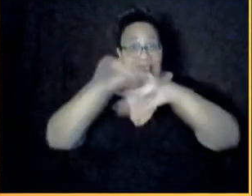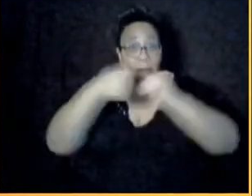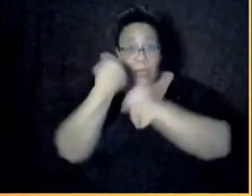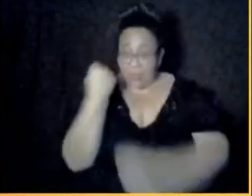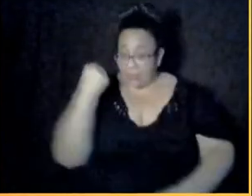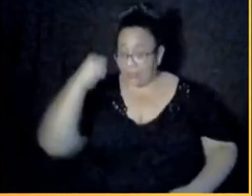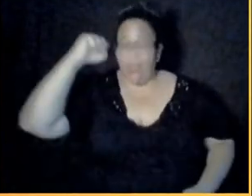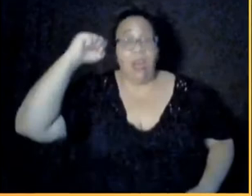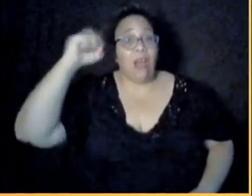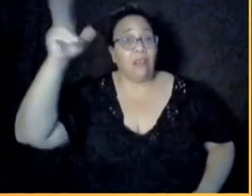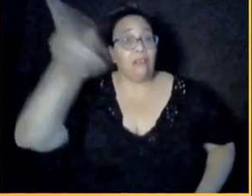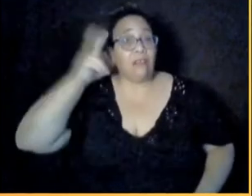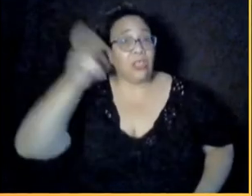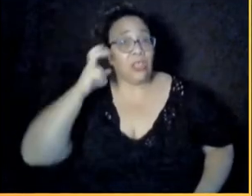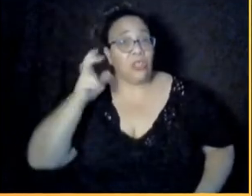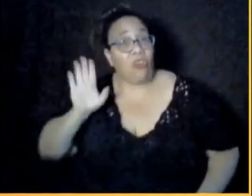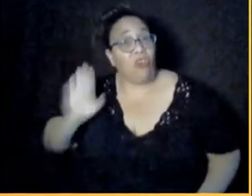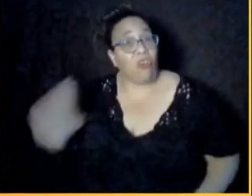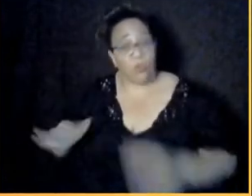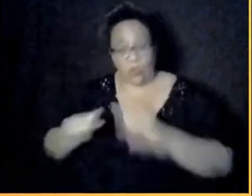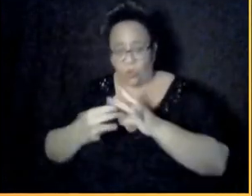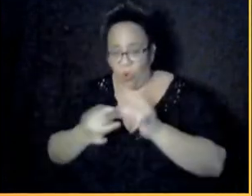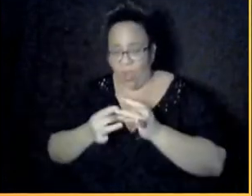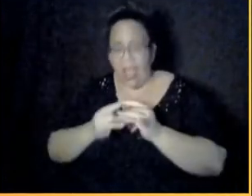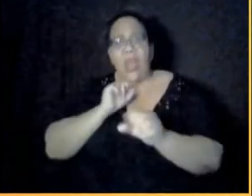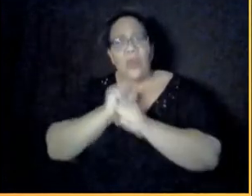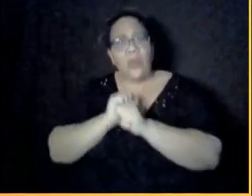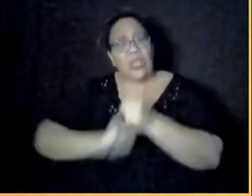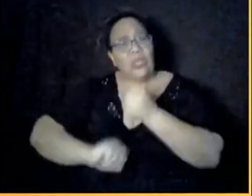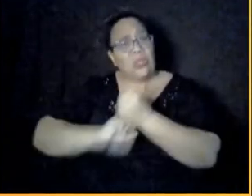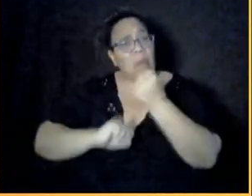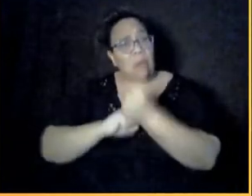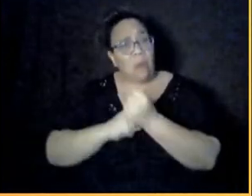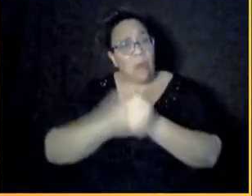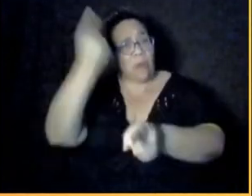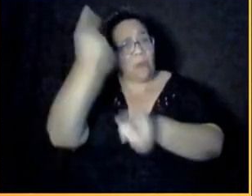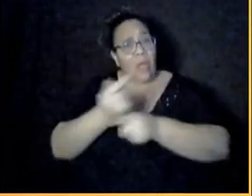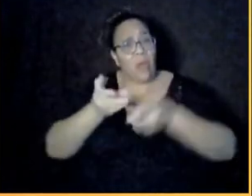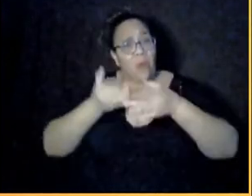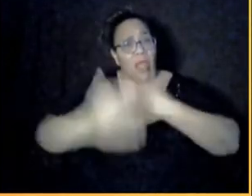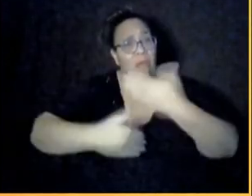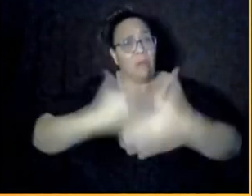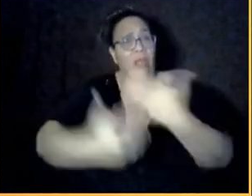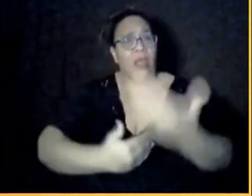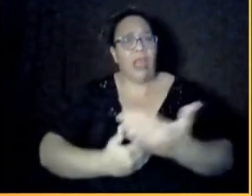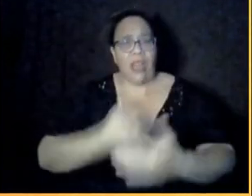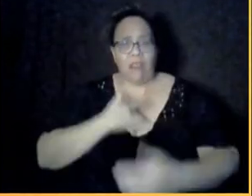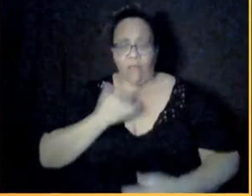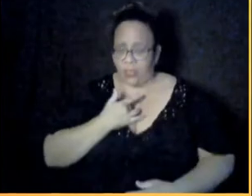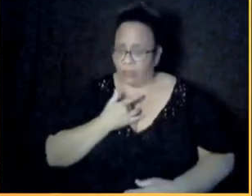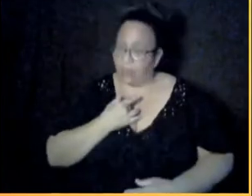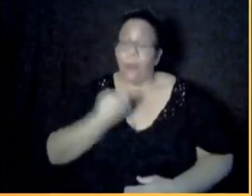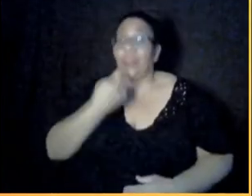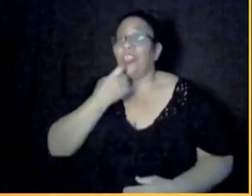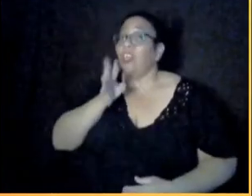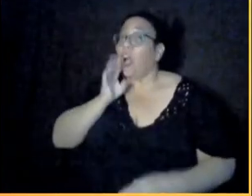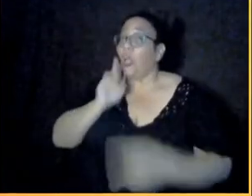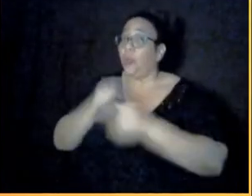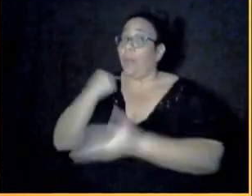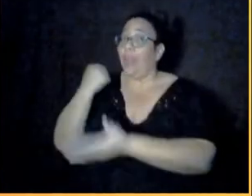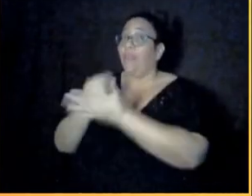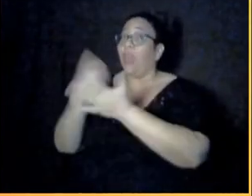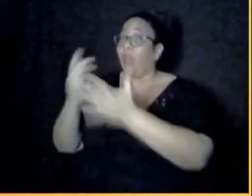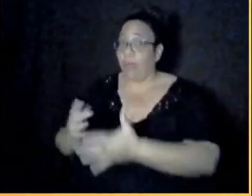hear my sister's story, and it just, it feels like, I was just telling my therapist this last week. It feels